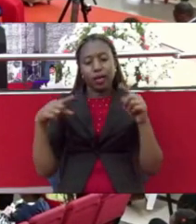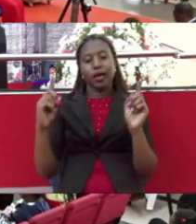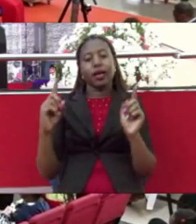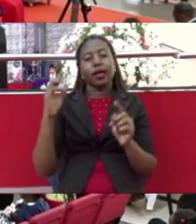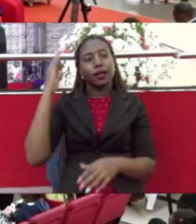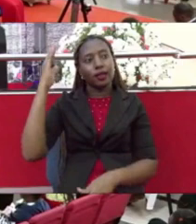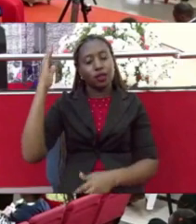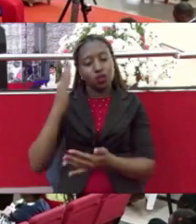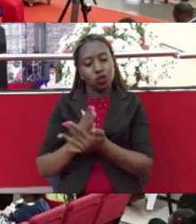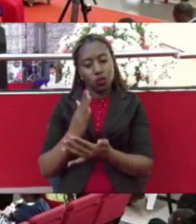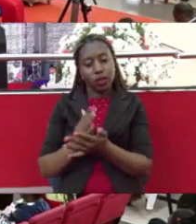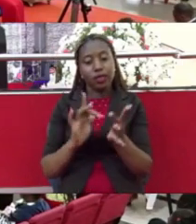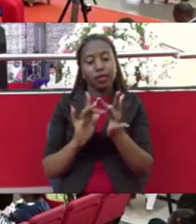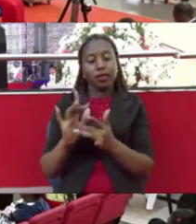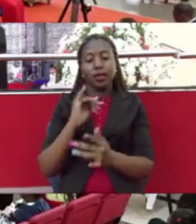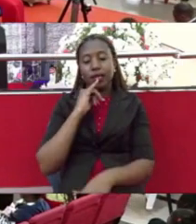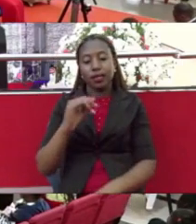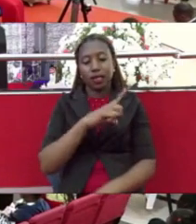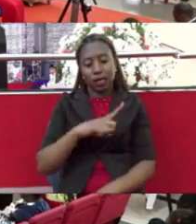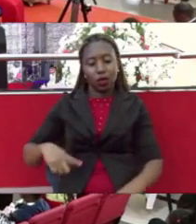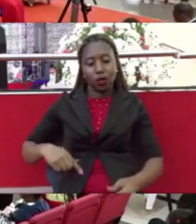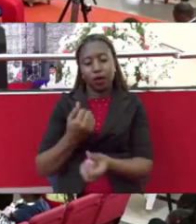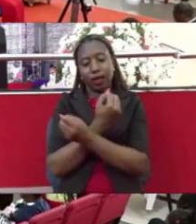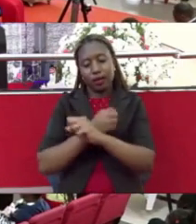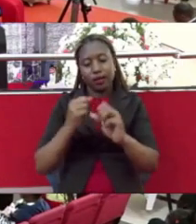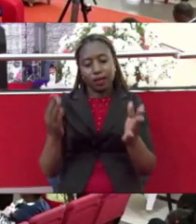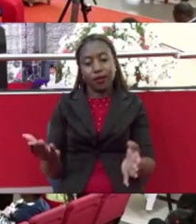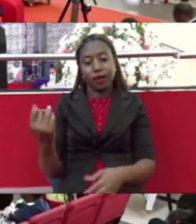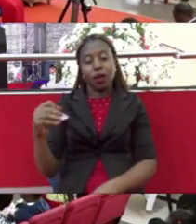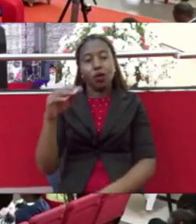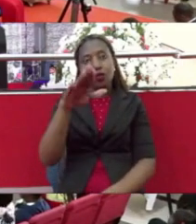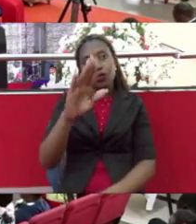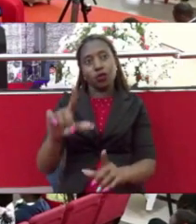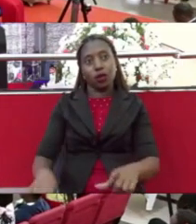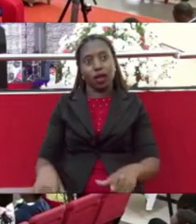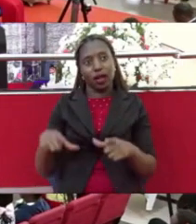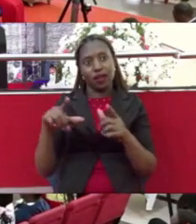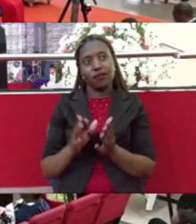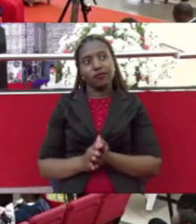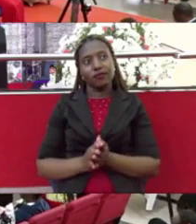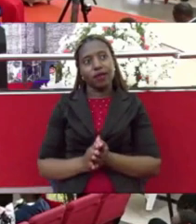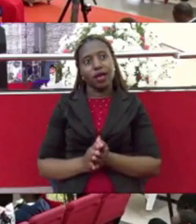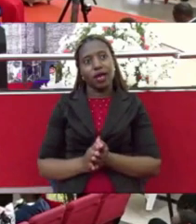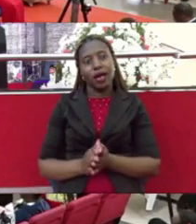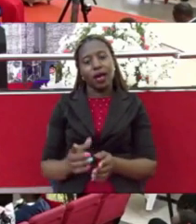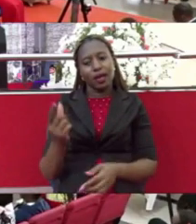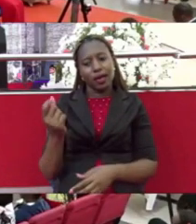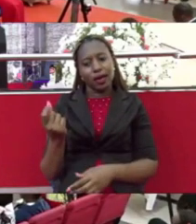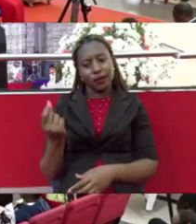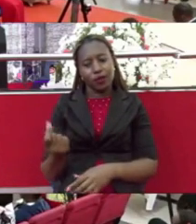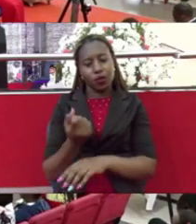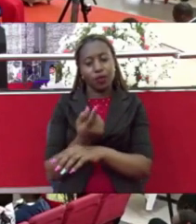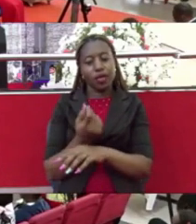and Savior of your life. Ya kwamba ukaweze kusema ndio yeye ni Bwana na Mwokozi wa maisha yako. And in a few minutes I'm going to give you that opportunity. Ya kwamba